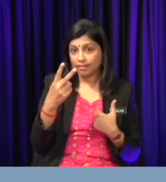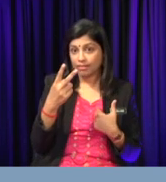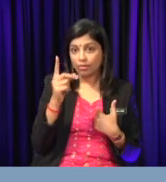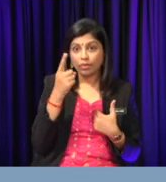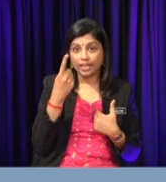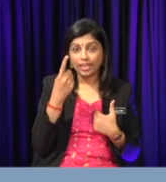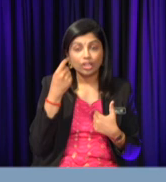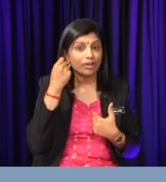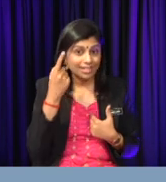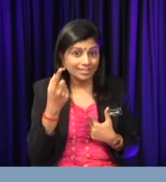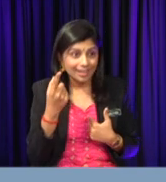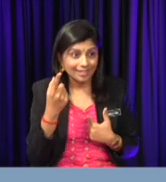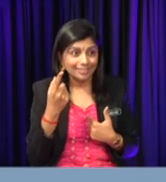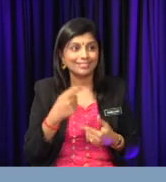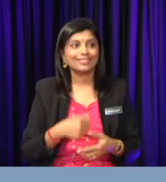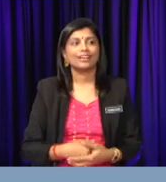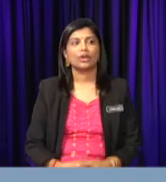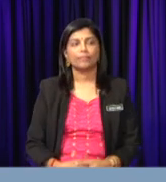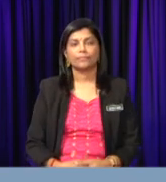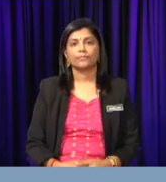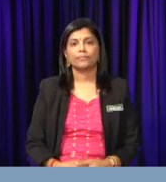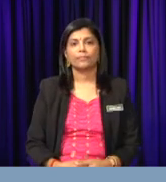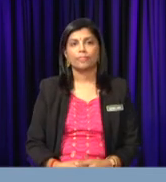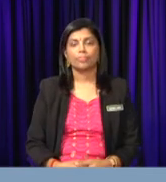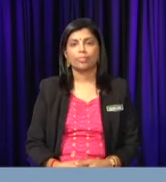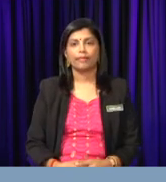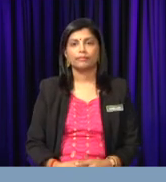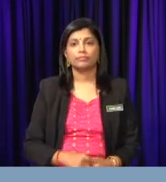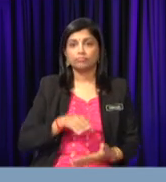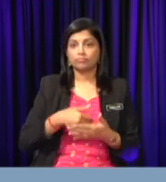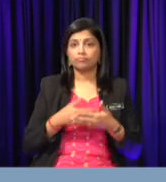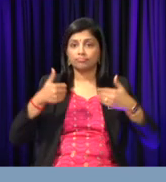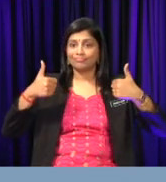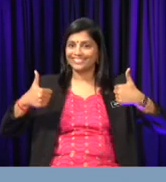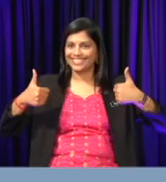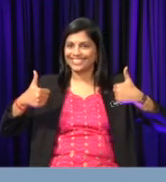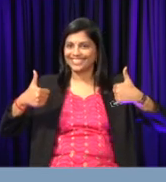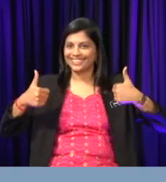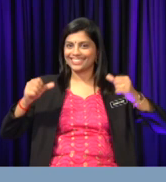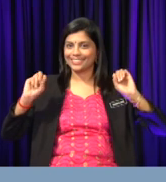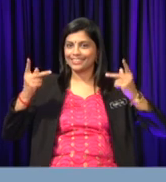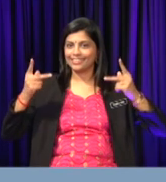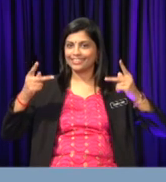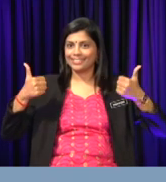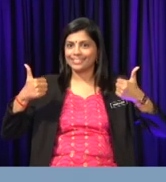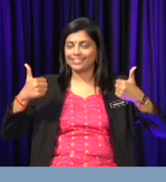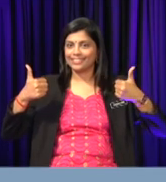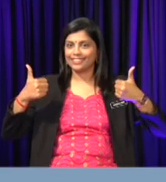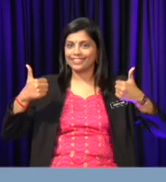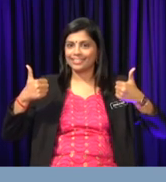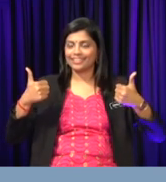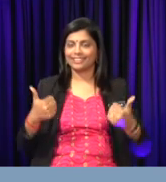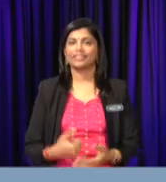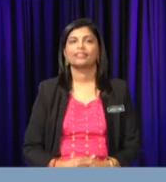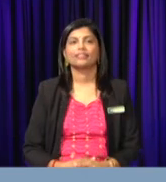I hope everything's okay so far. Everyone all right? Give me a thumbs up everything's okay. Let's see your thumbs up. Yes, wonderful, great. A lot of